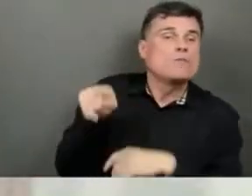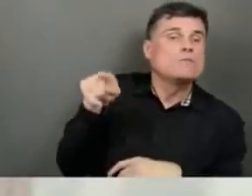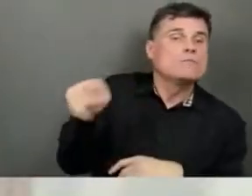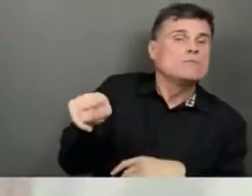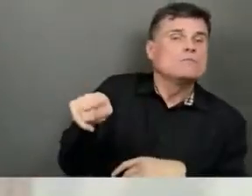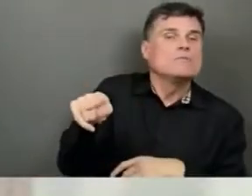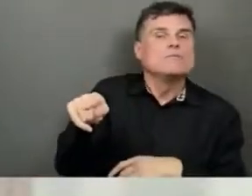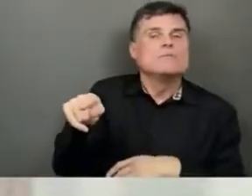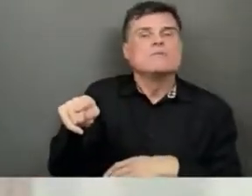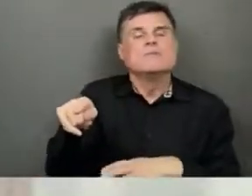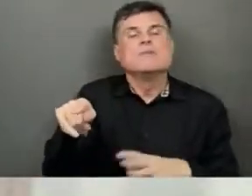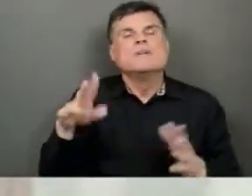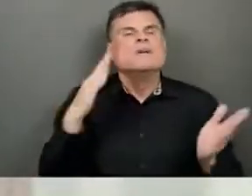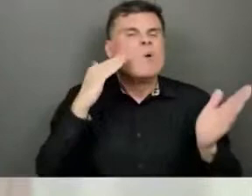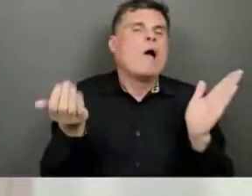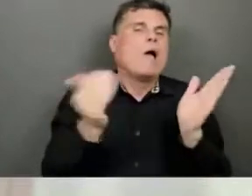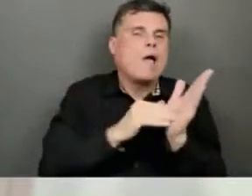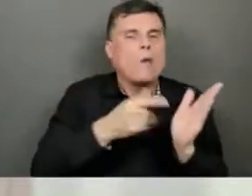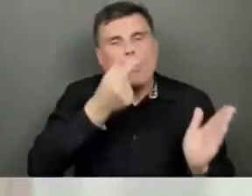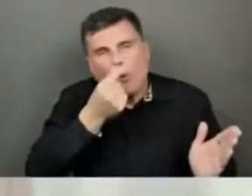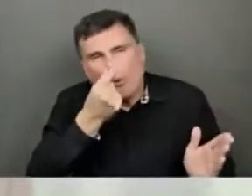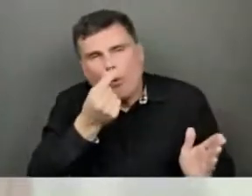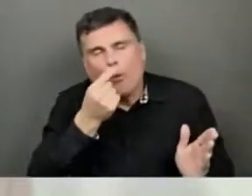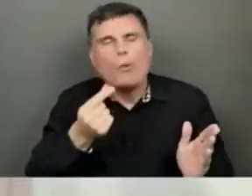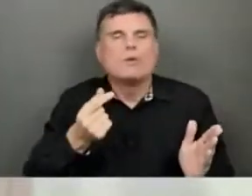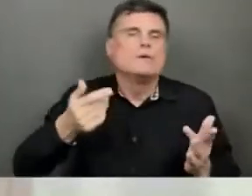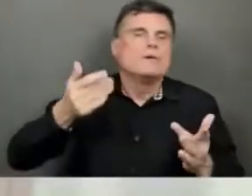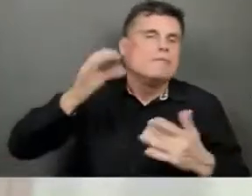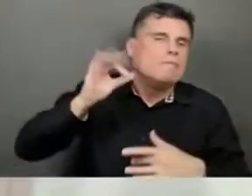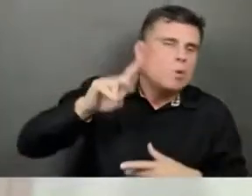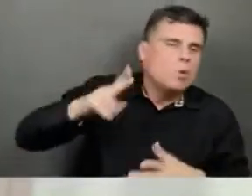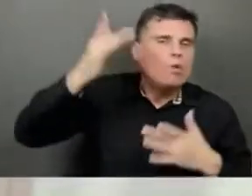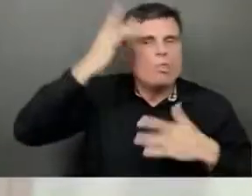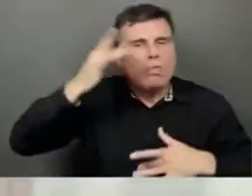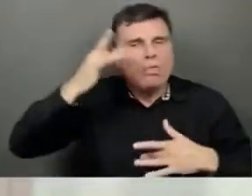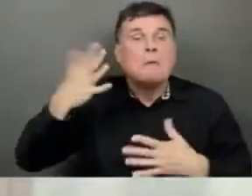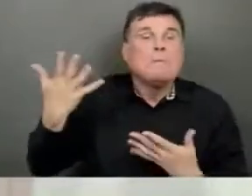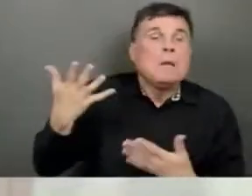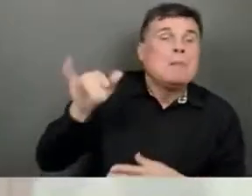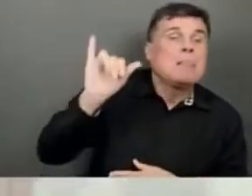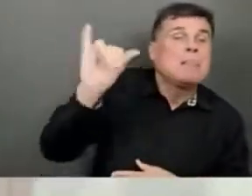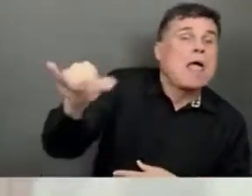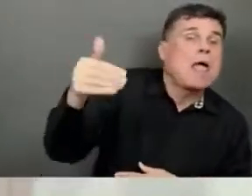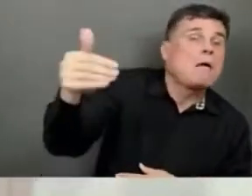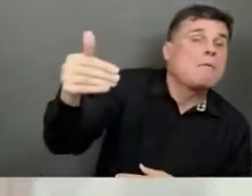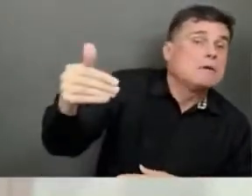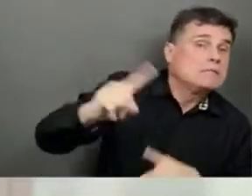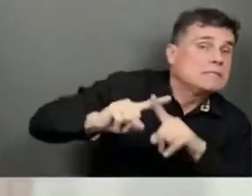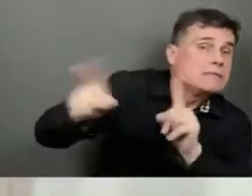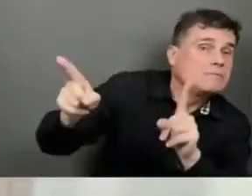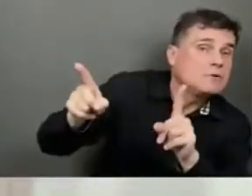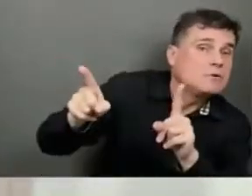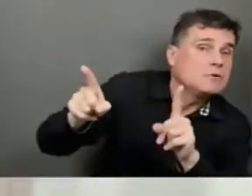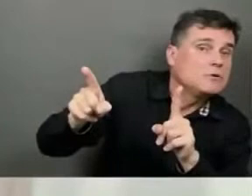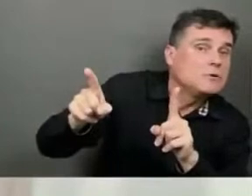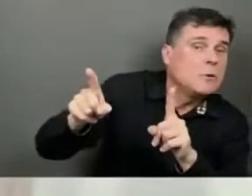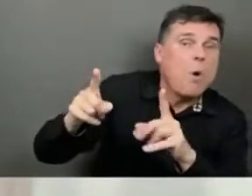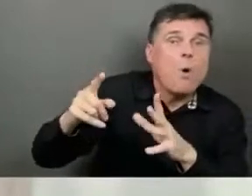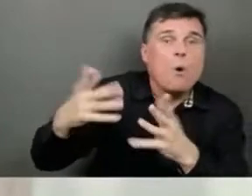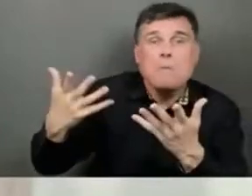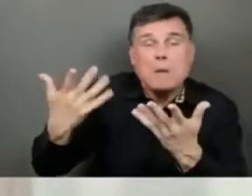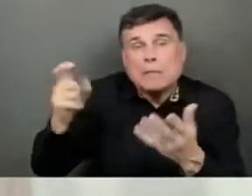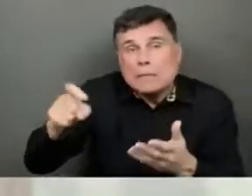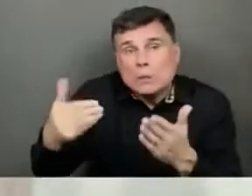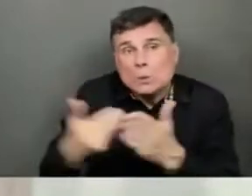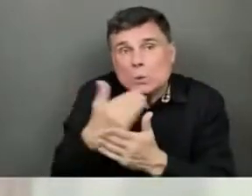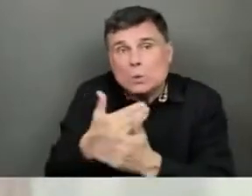similar situation. We may have new vaccines. We may have new vaccines that are developed to respond to the changes